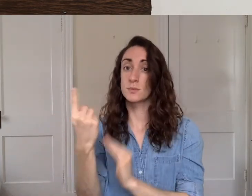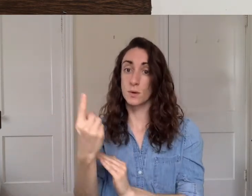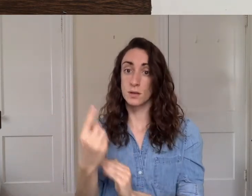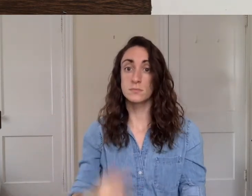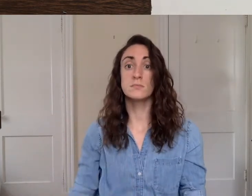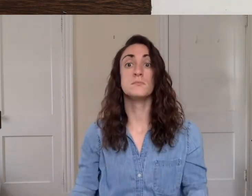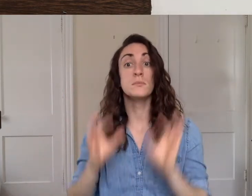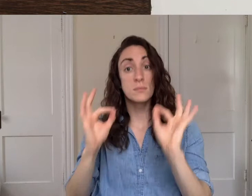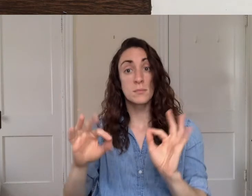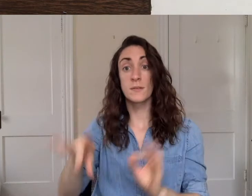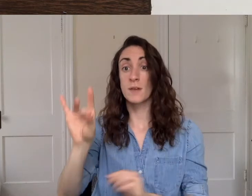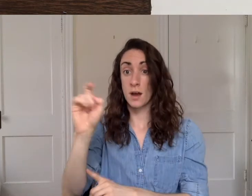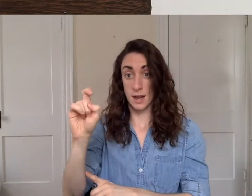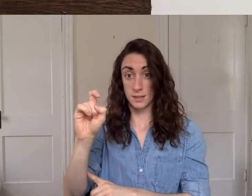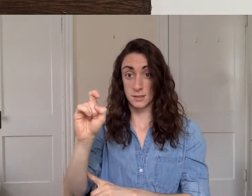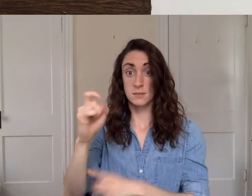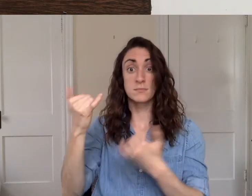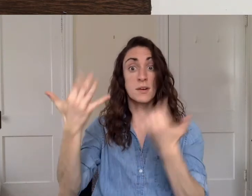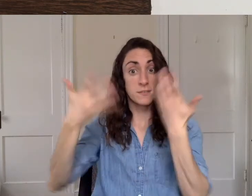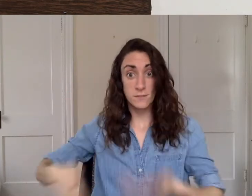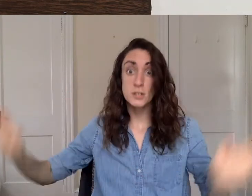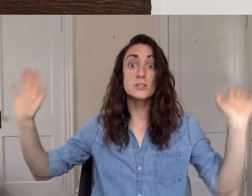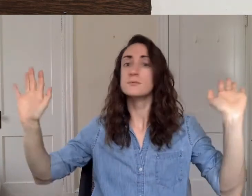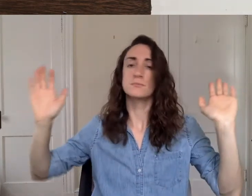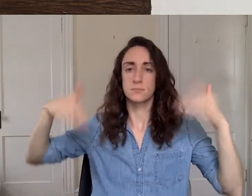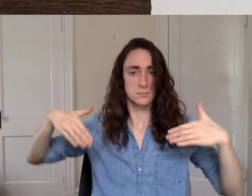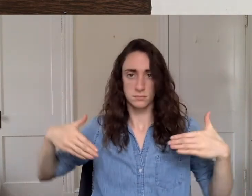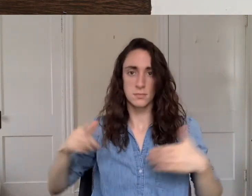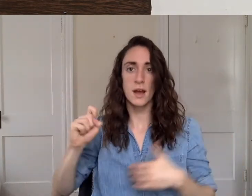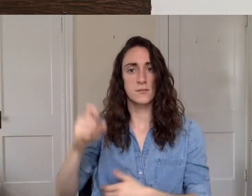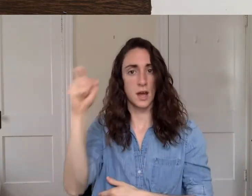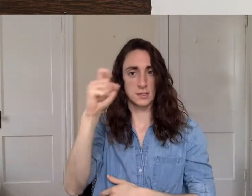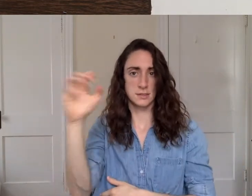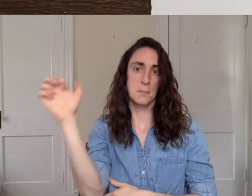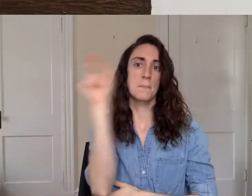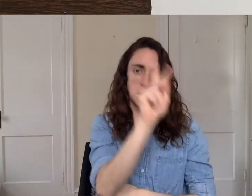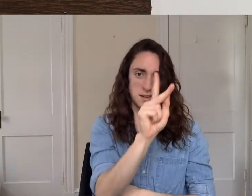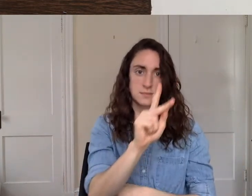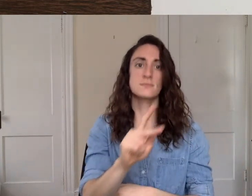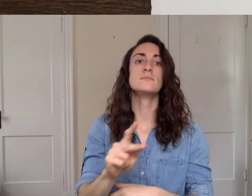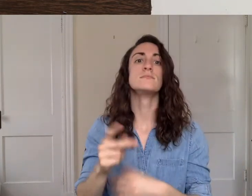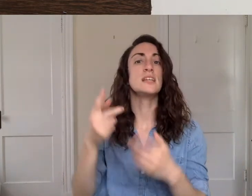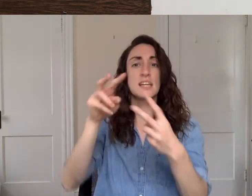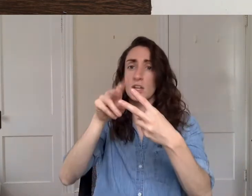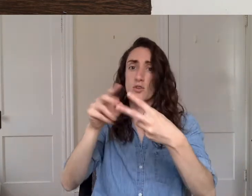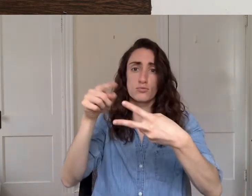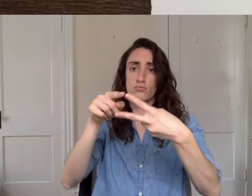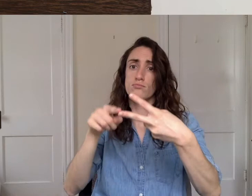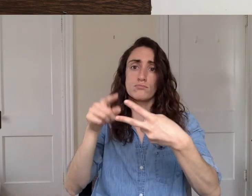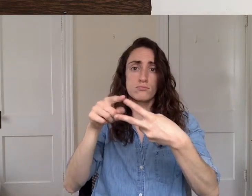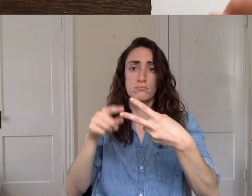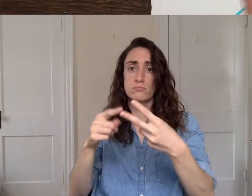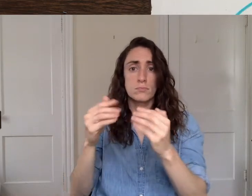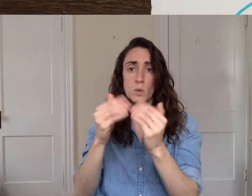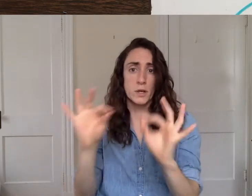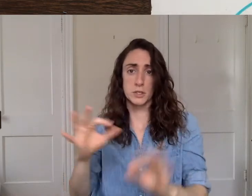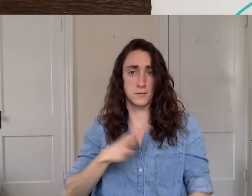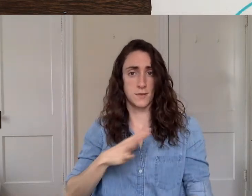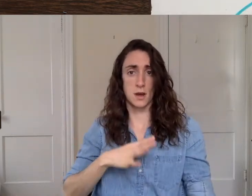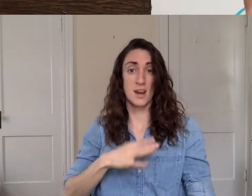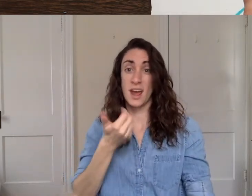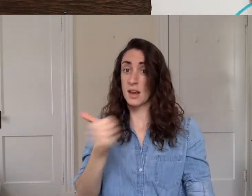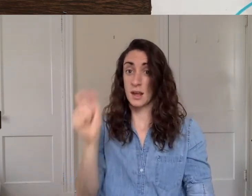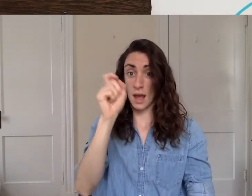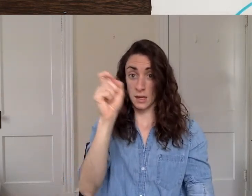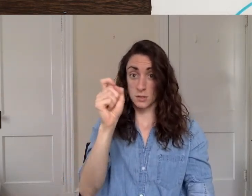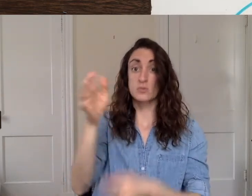And then we can go on to say negative 6x equals negative 6 and x equals 1. Once again, we're not done here. We found x, but now we need to plug this back